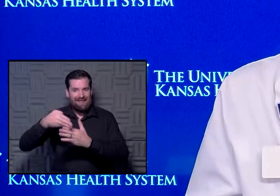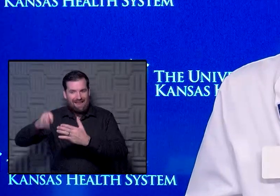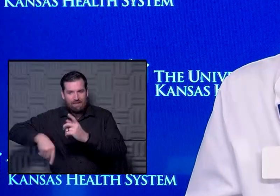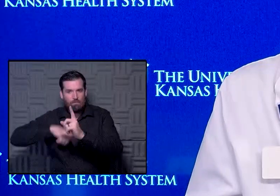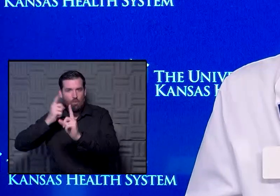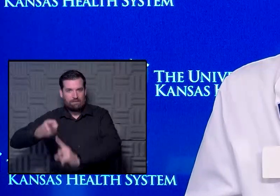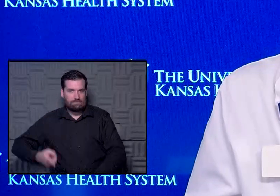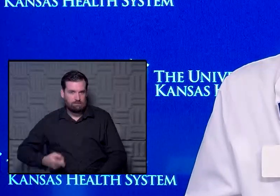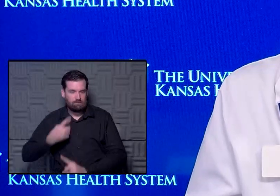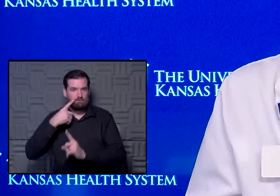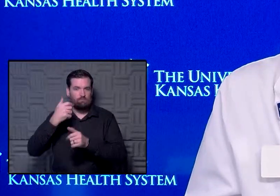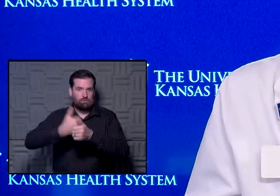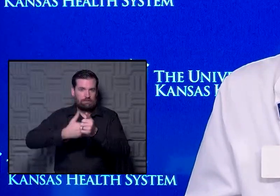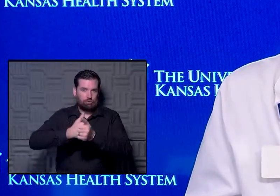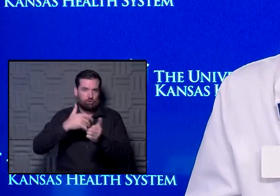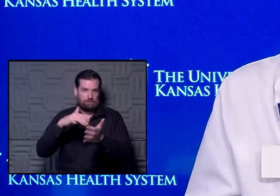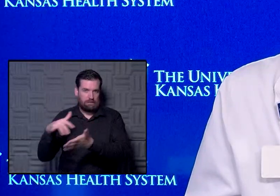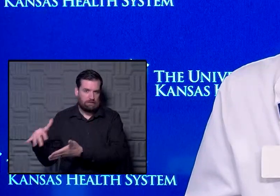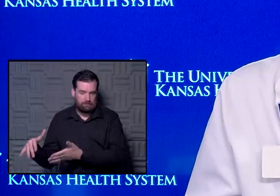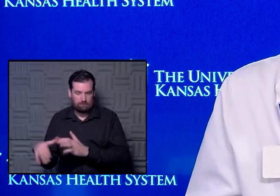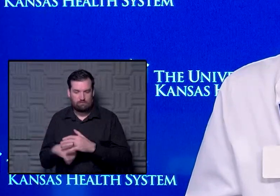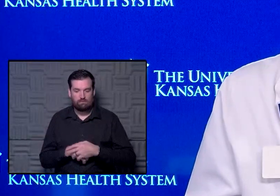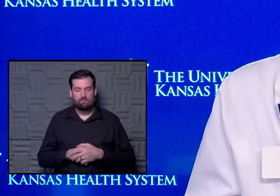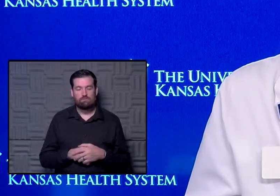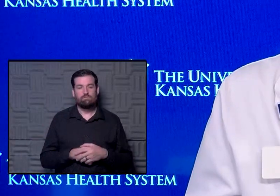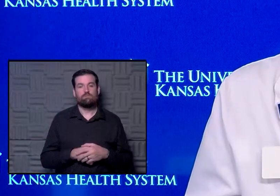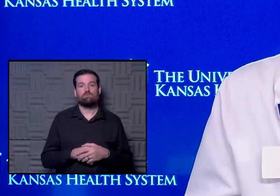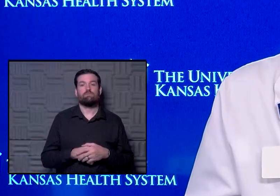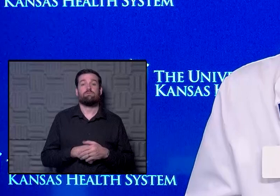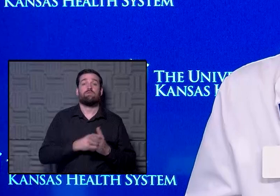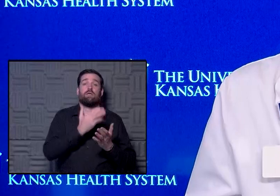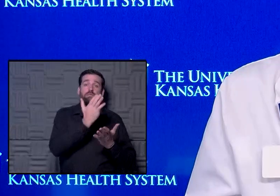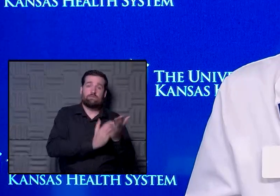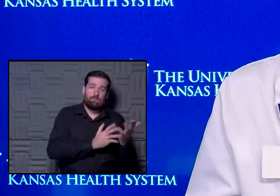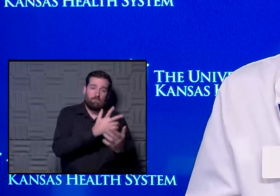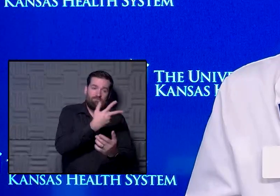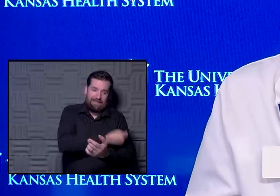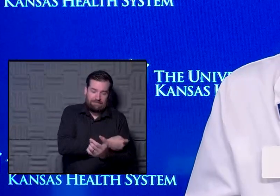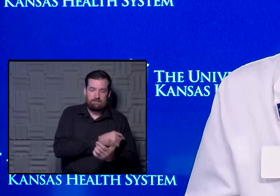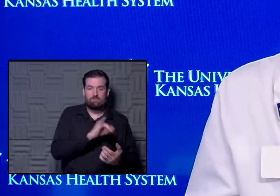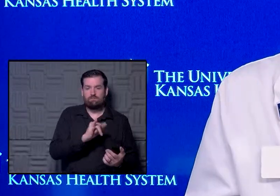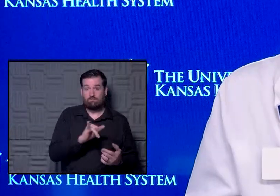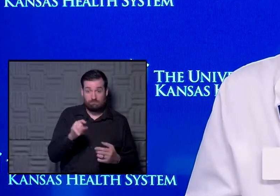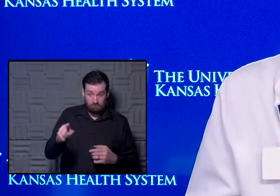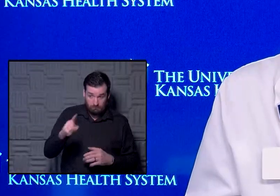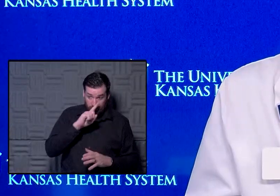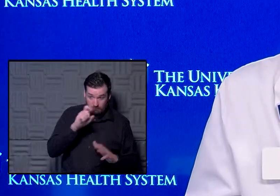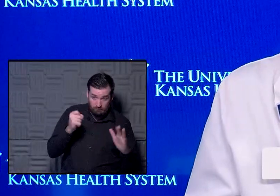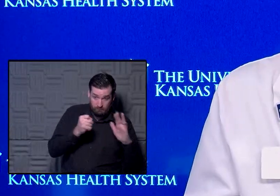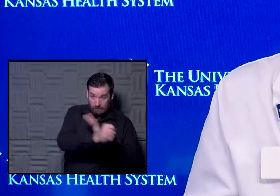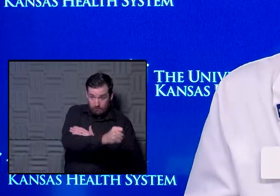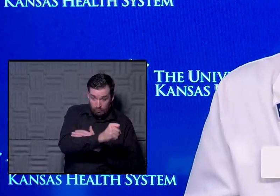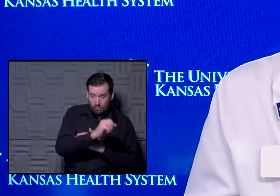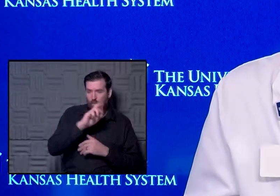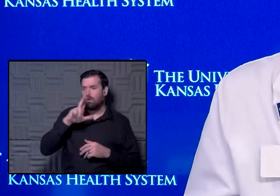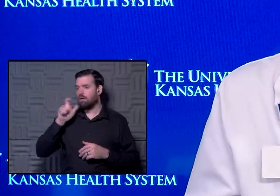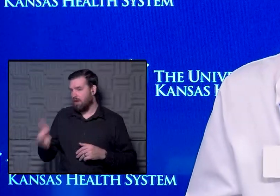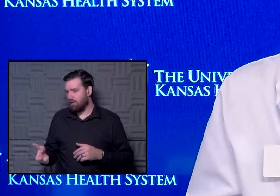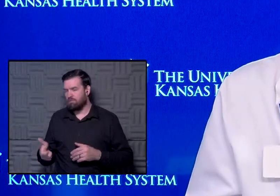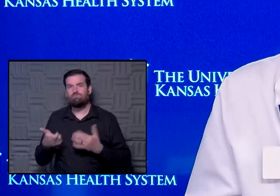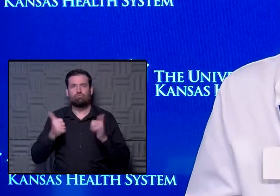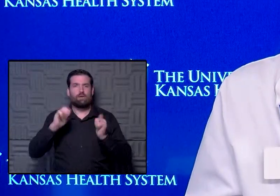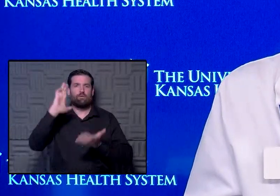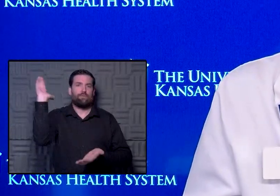of these studies. Some of the vaccines are looking at an endpoint of, do you end up in the hospital? So they're trying to